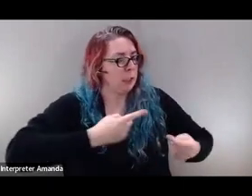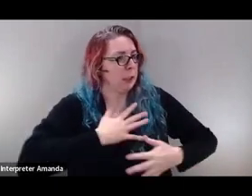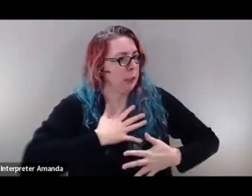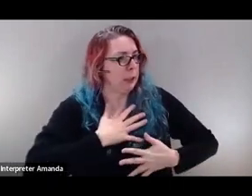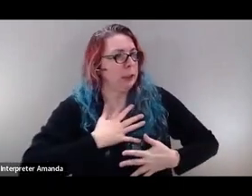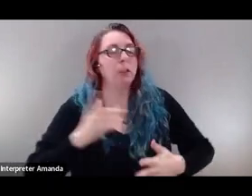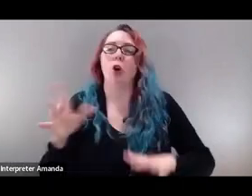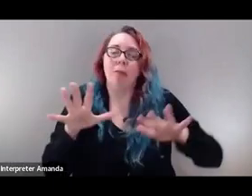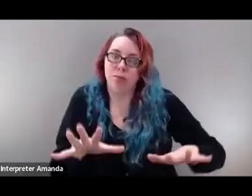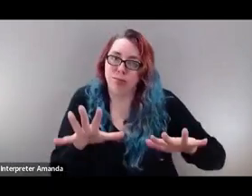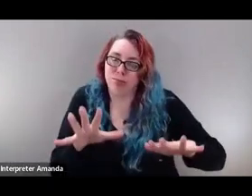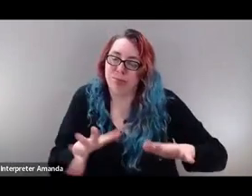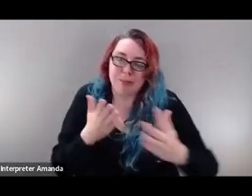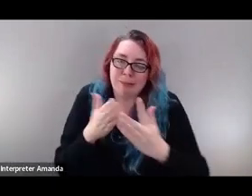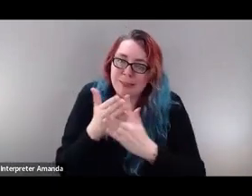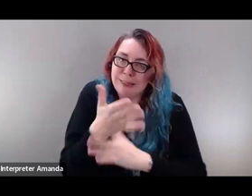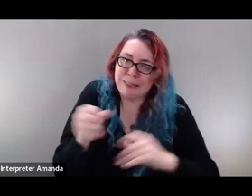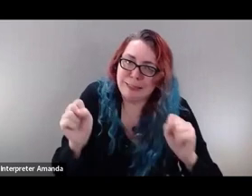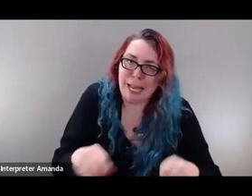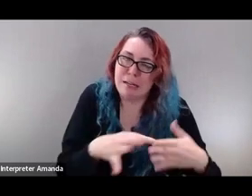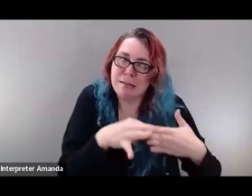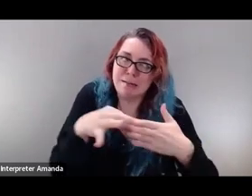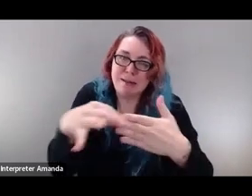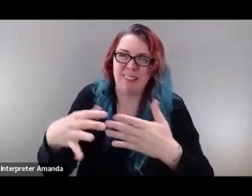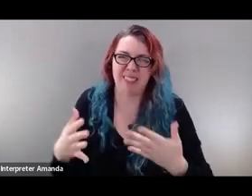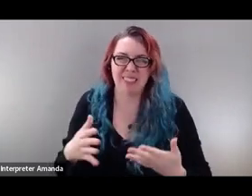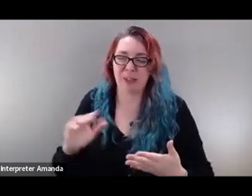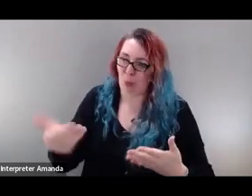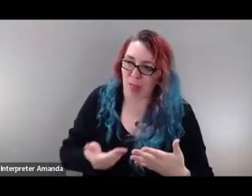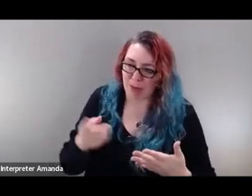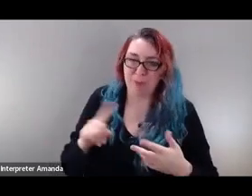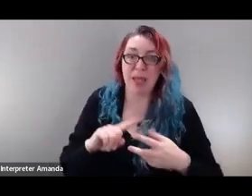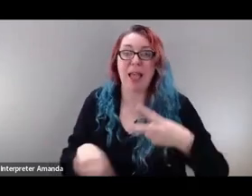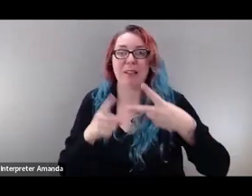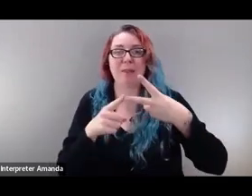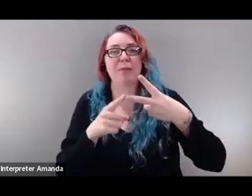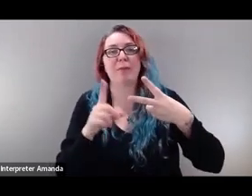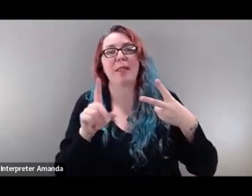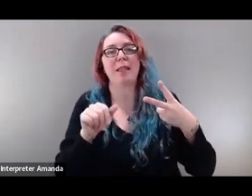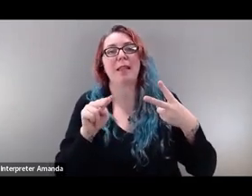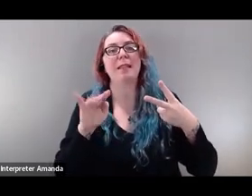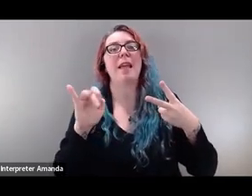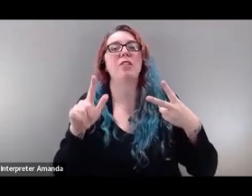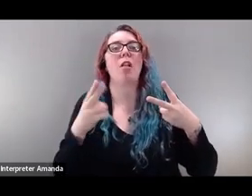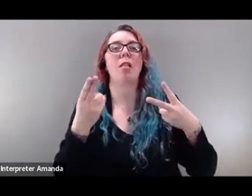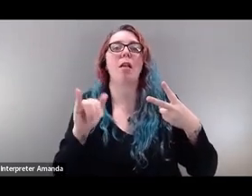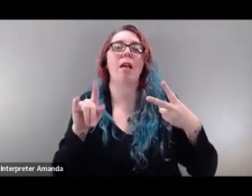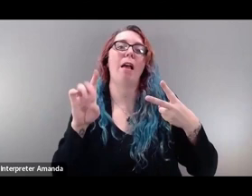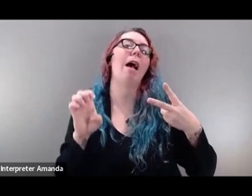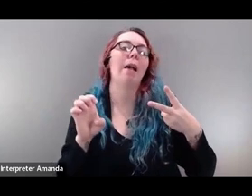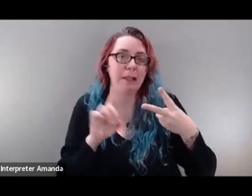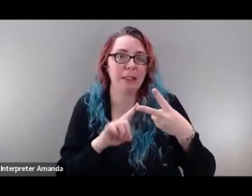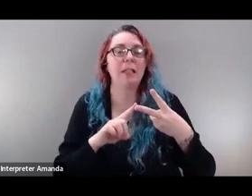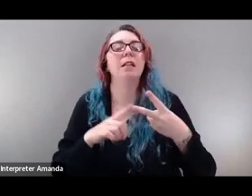So welcome, Stephany. And finally, we are welcoming today Danielle Hyde, a multidisciplinary Indigenous